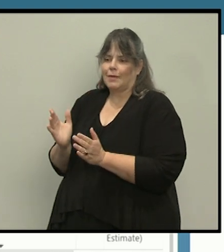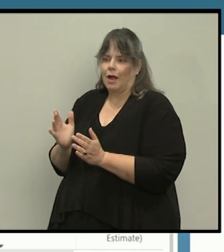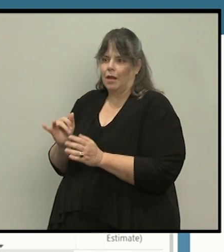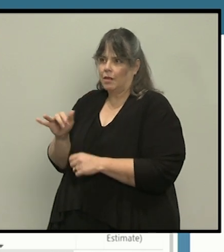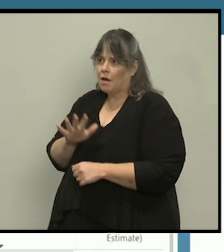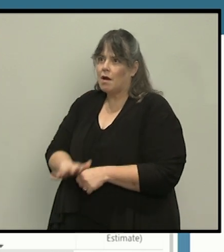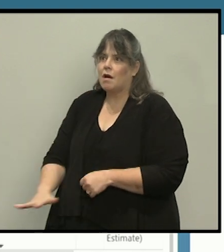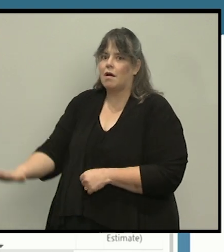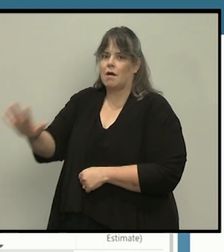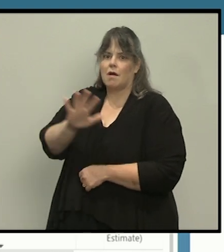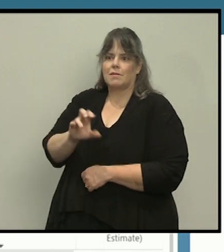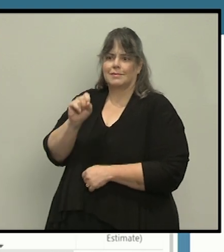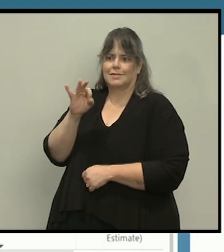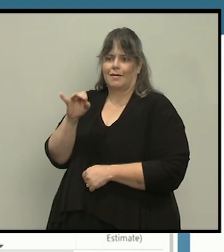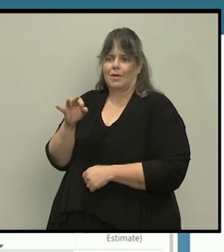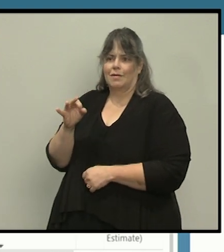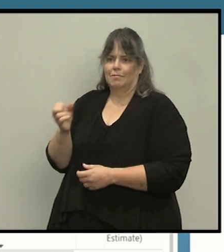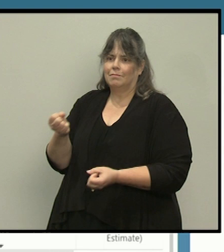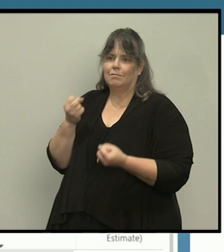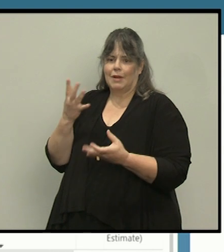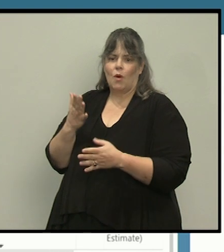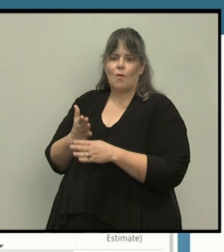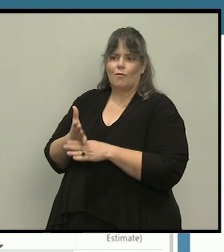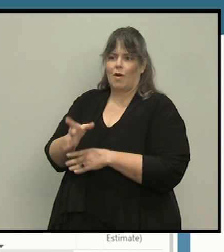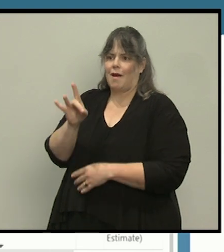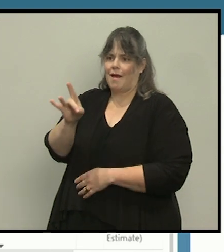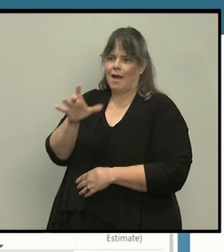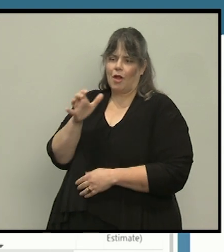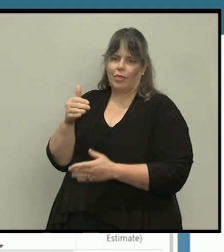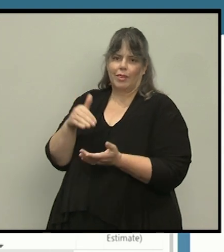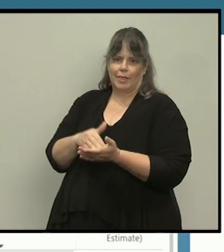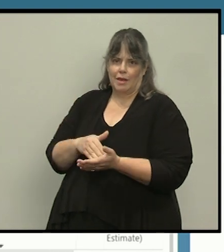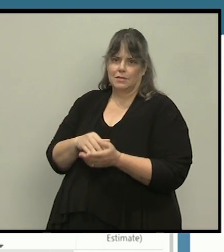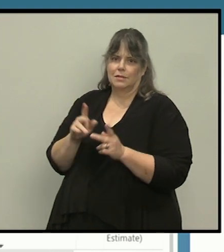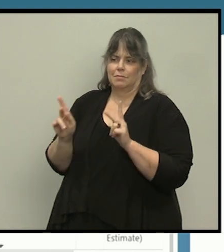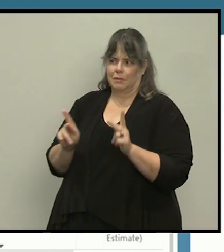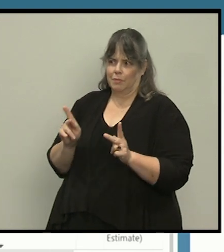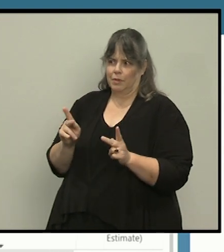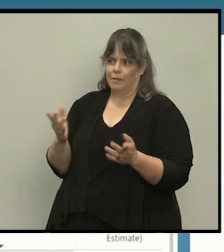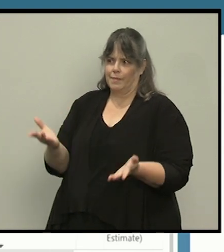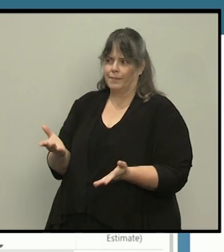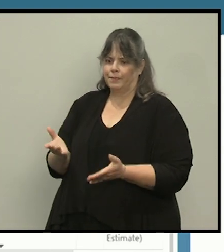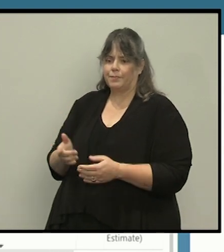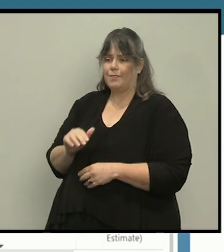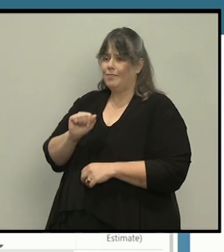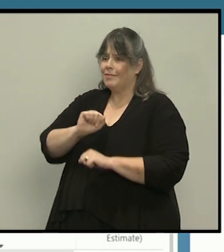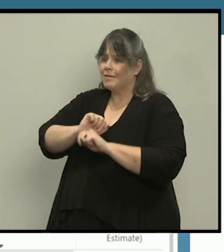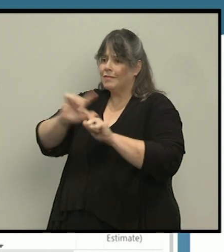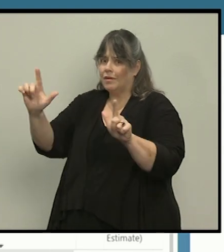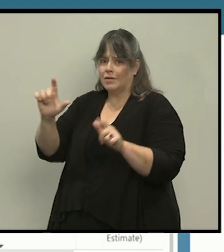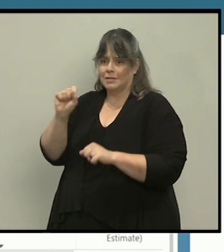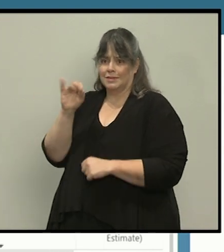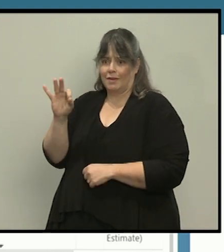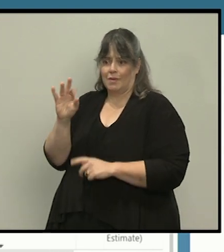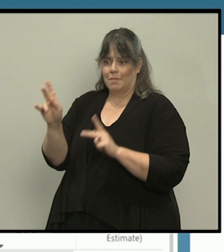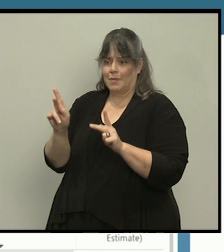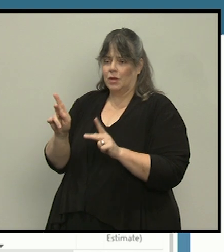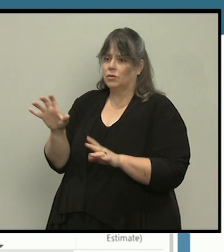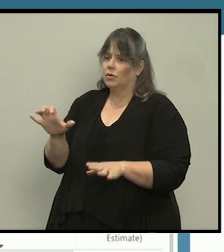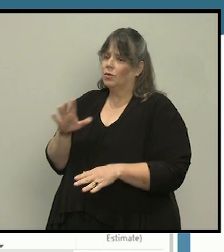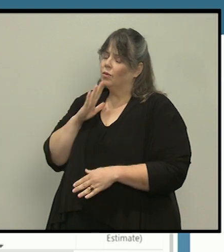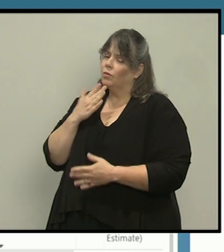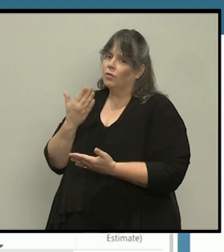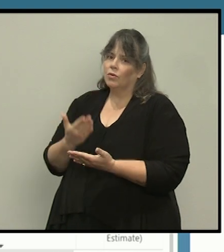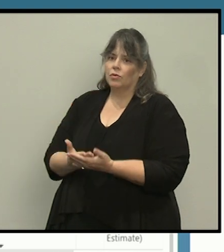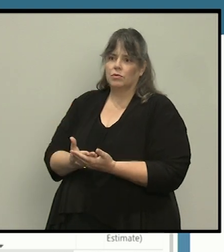Francisco population, which is over 800,000. And all San Franciscans have been doing a tremendous